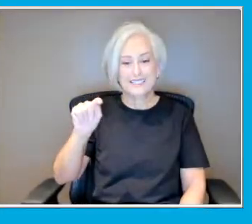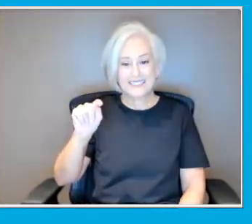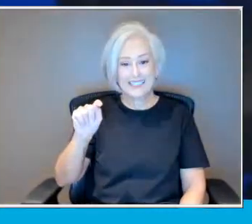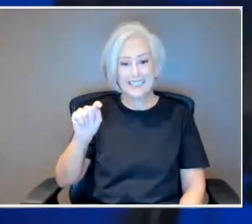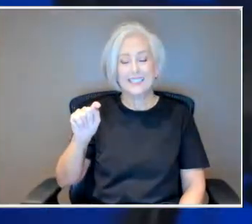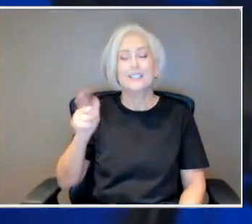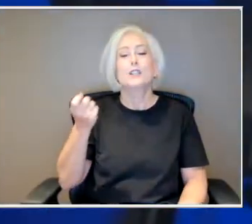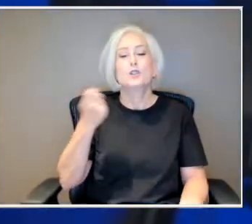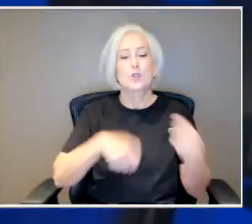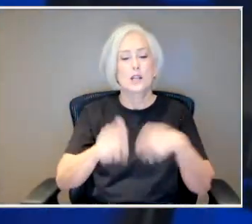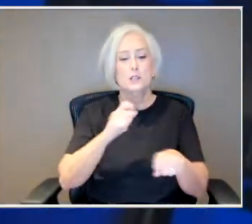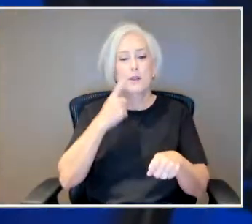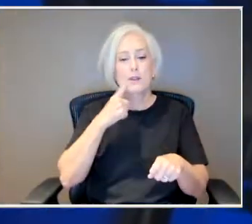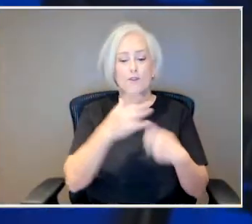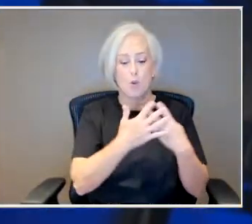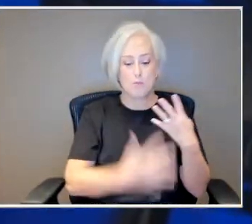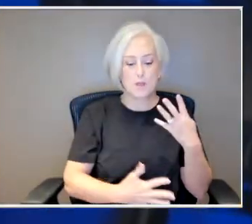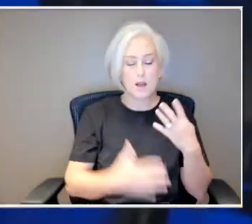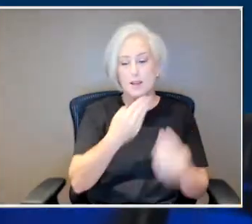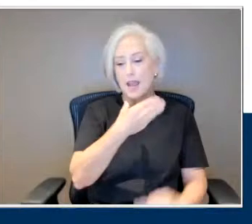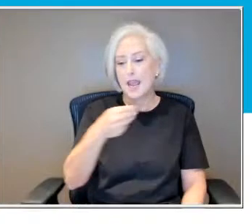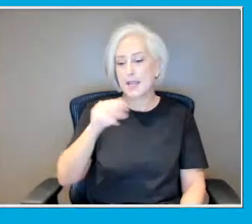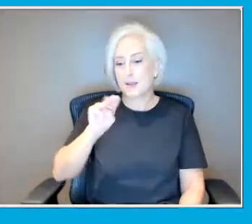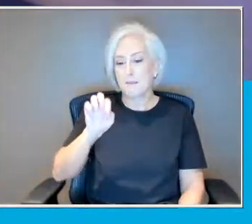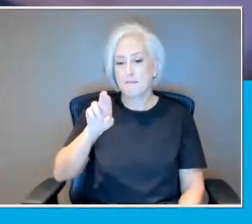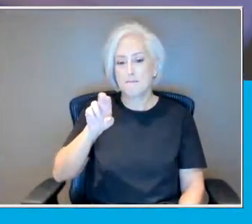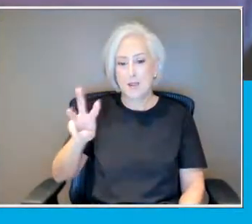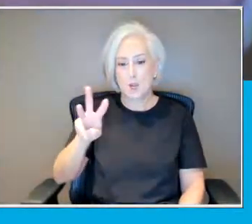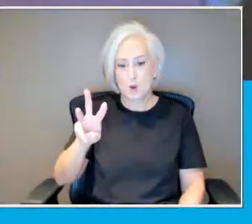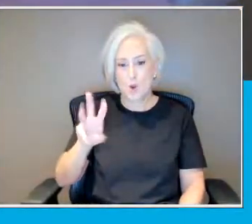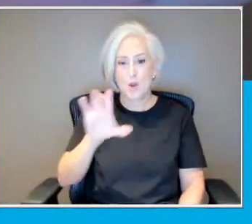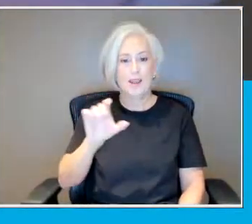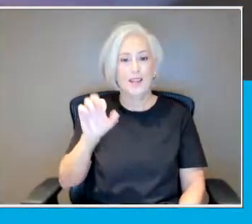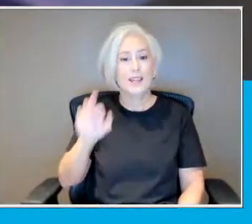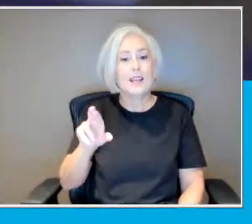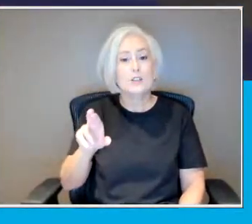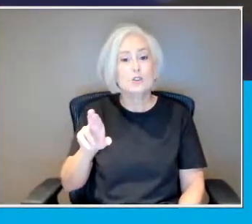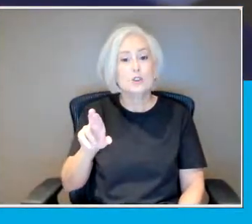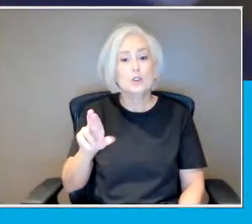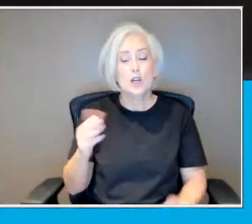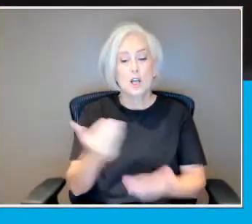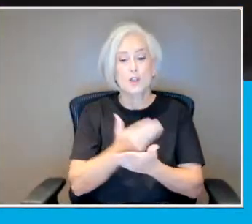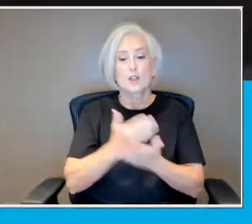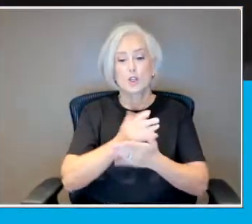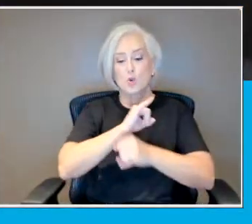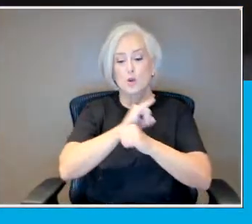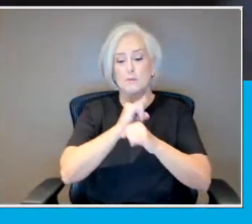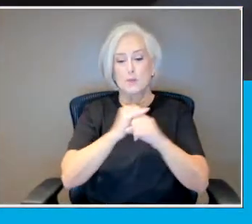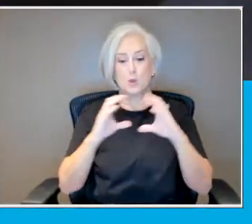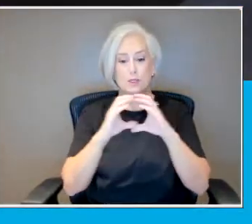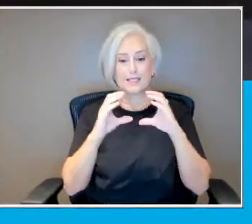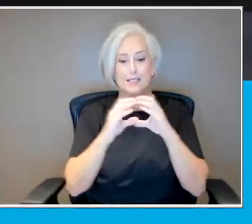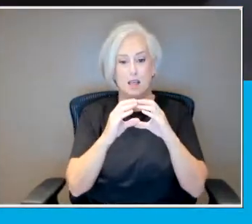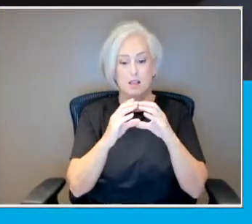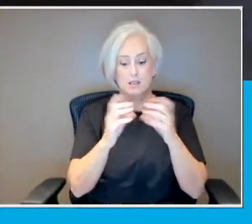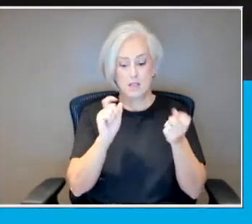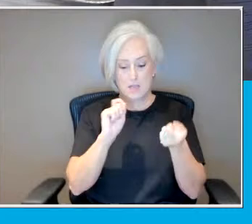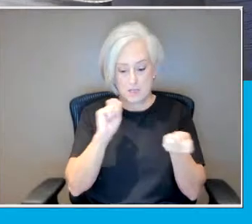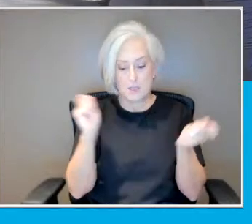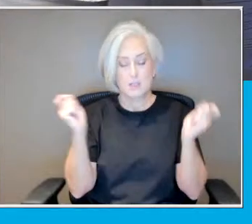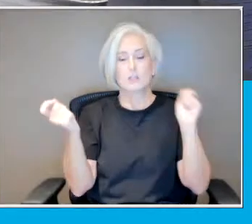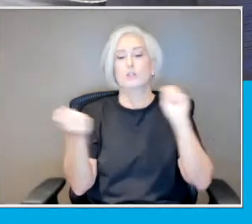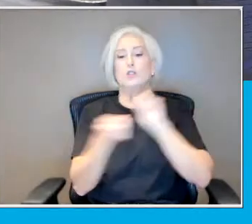cancers. I'm Jessica Lovell on the next Morning Medical Update. The modified immune cells turning the tide against multiple